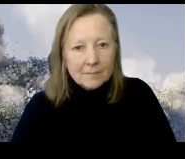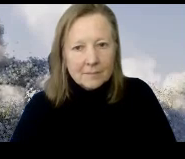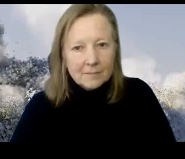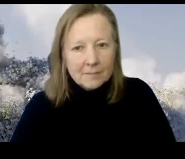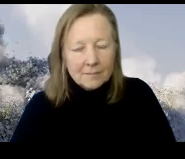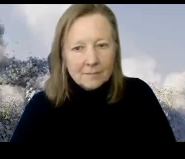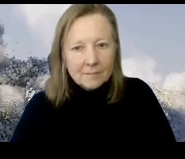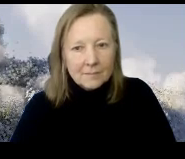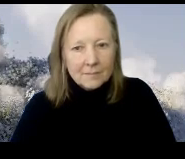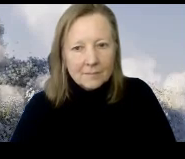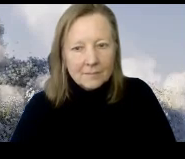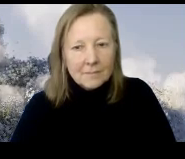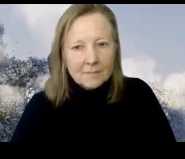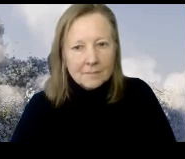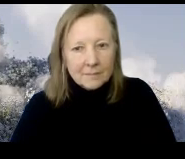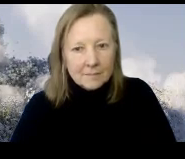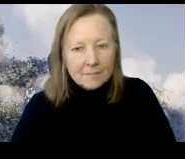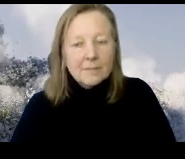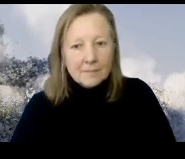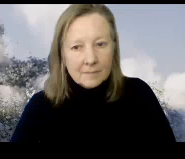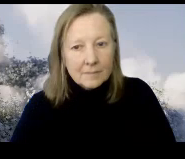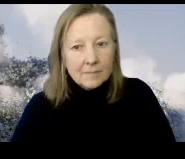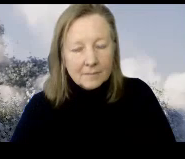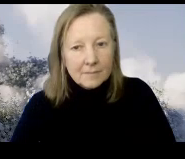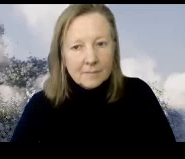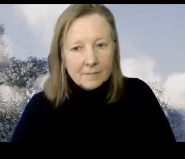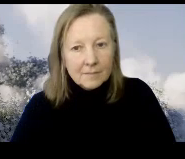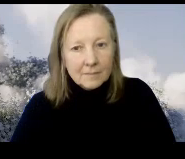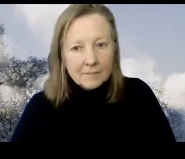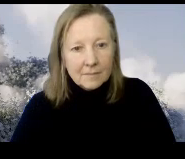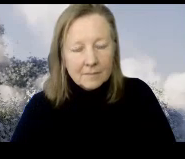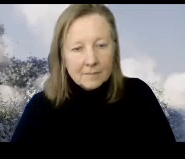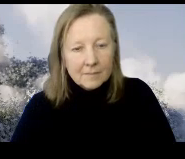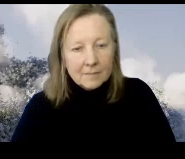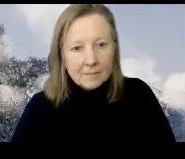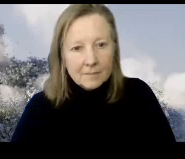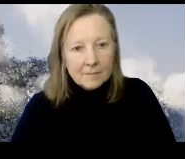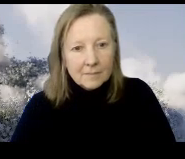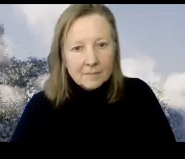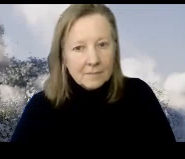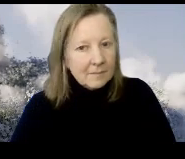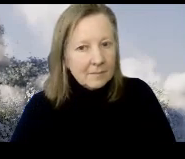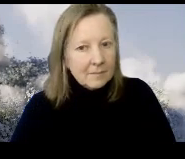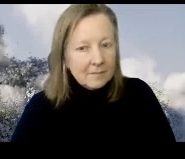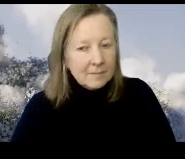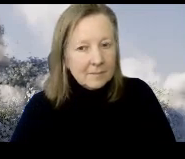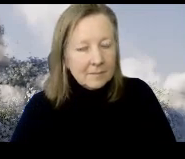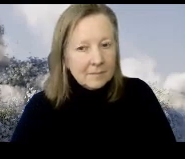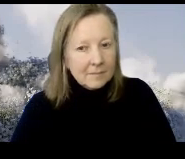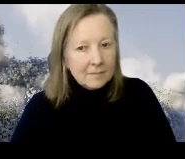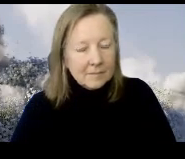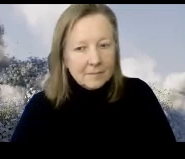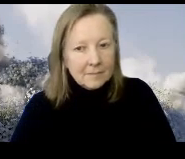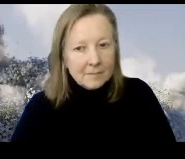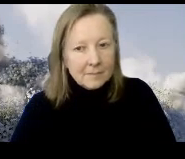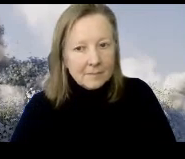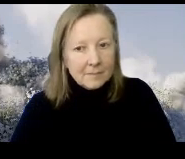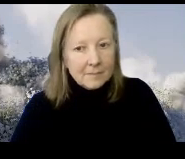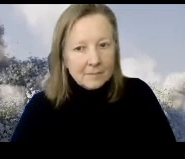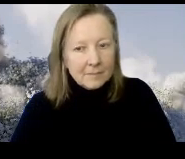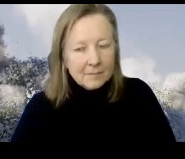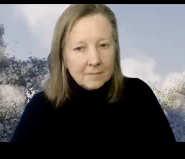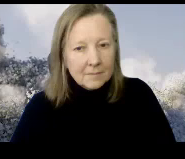take CELPIP later in the year. So I don't know how soon. I don't know if I'm eligible to